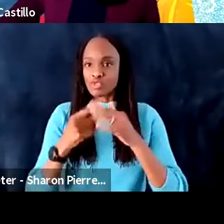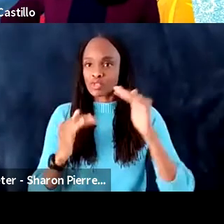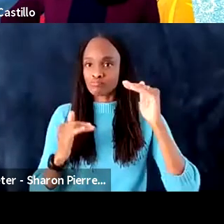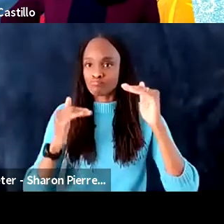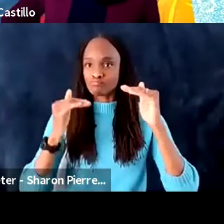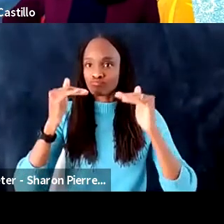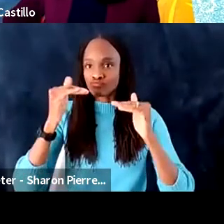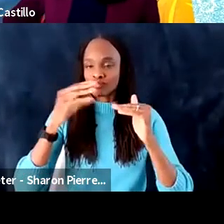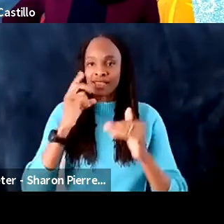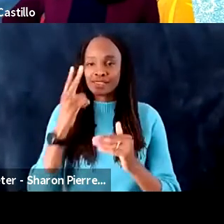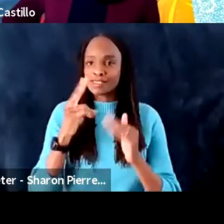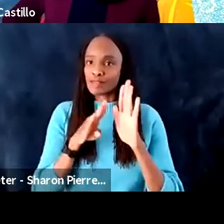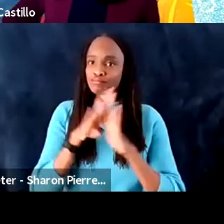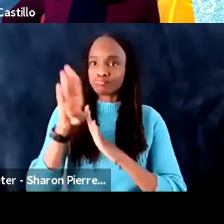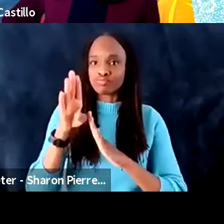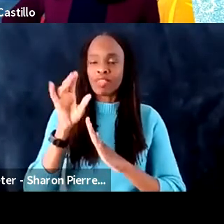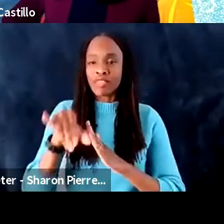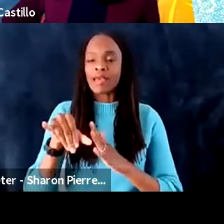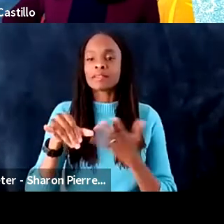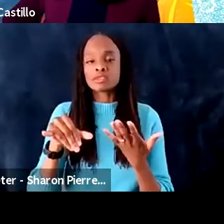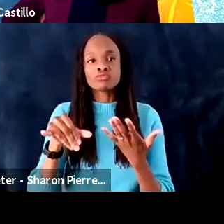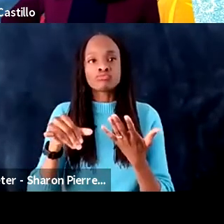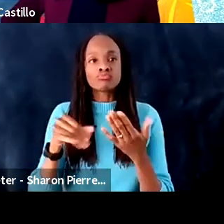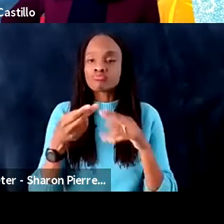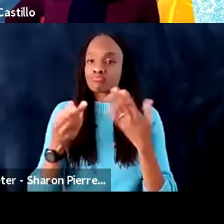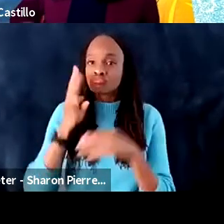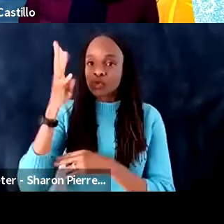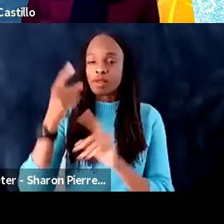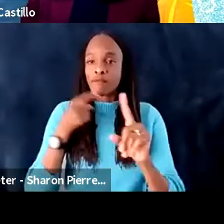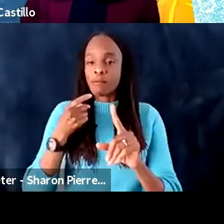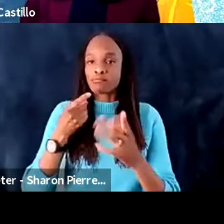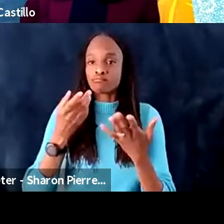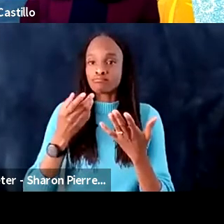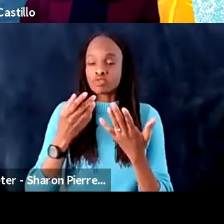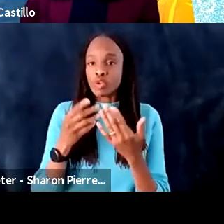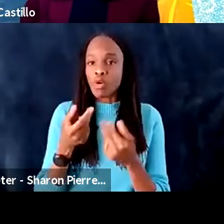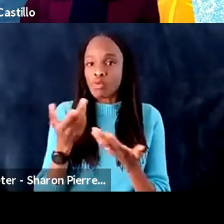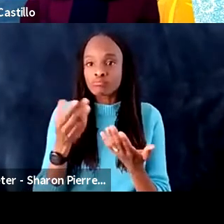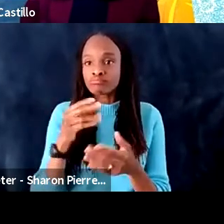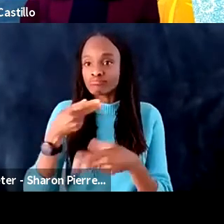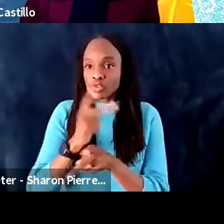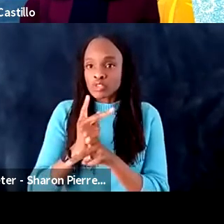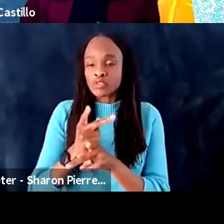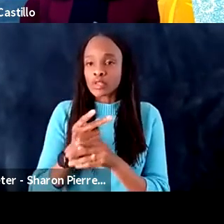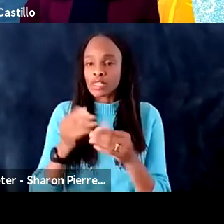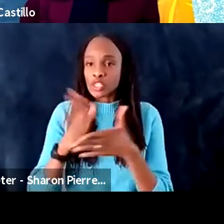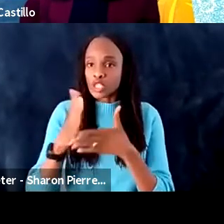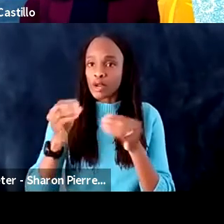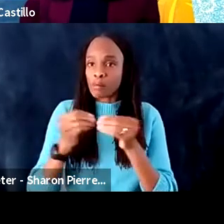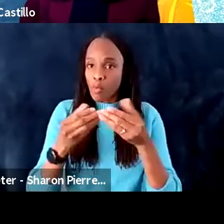prosperity and, you know, that's created through all this increased productivity be more shared broadly.